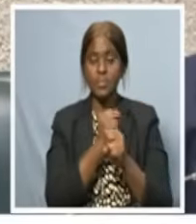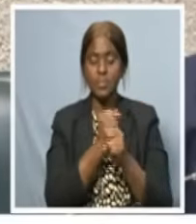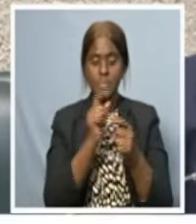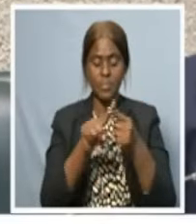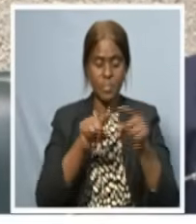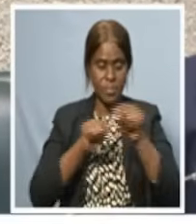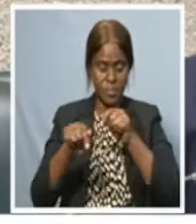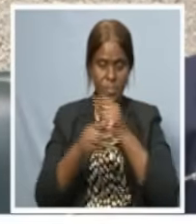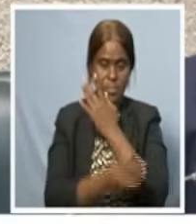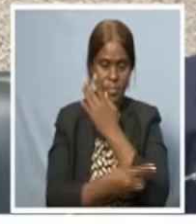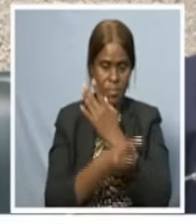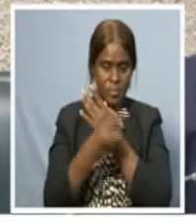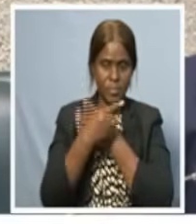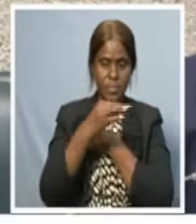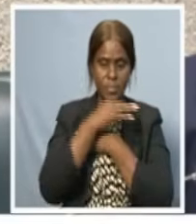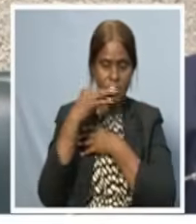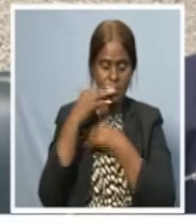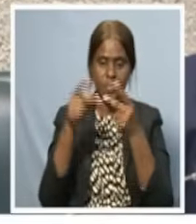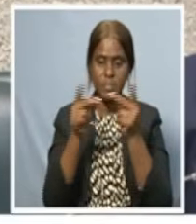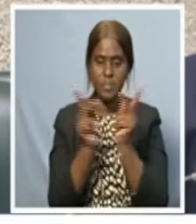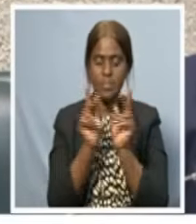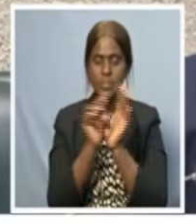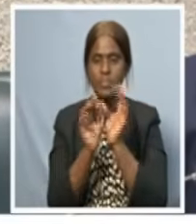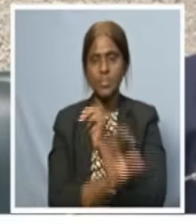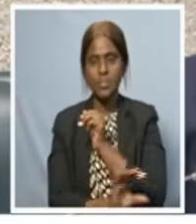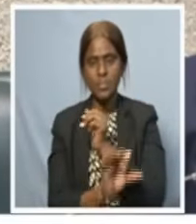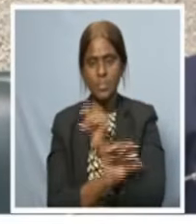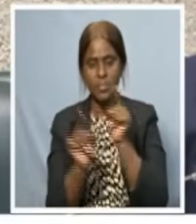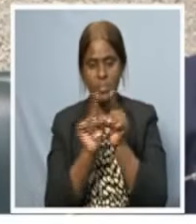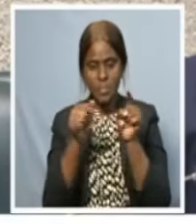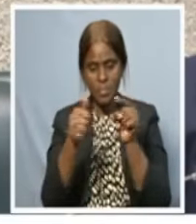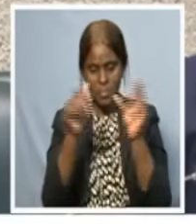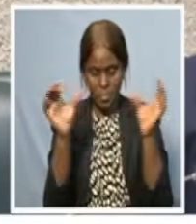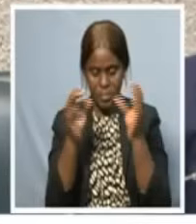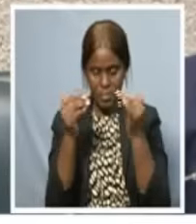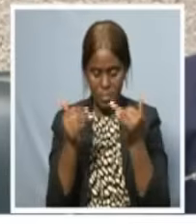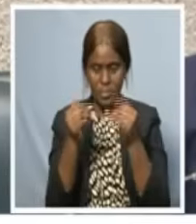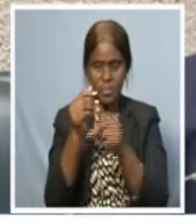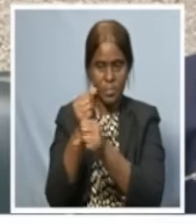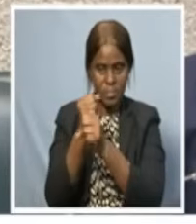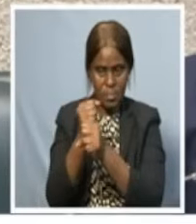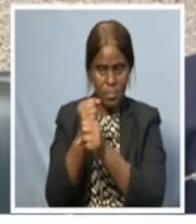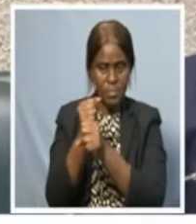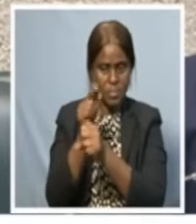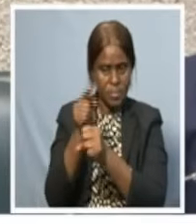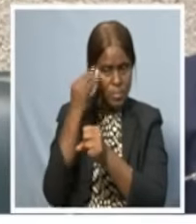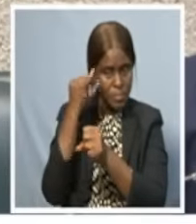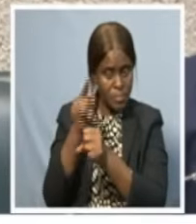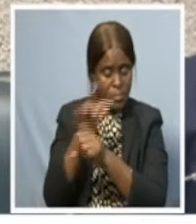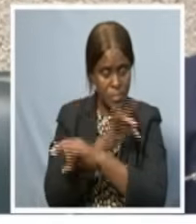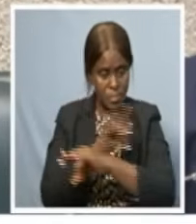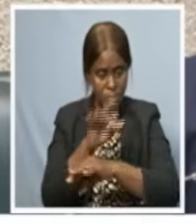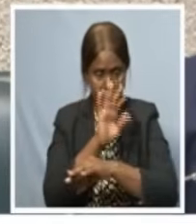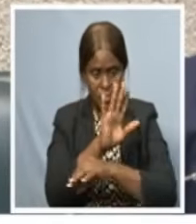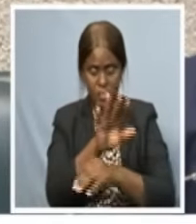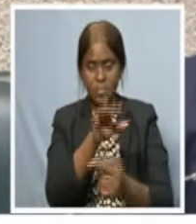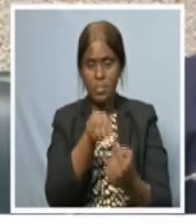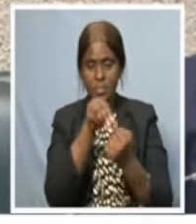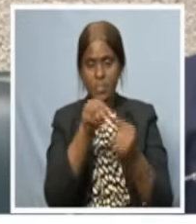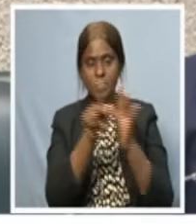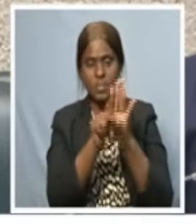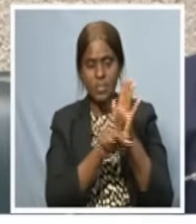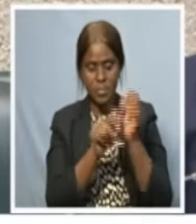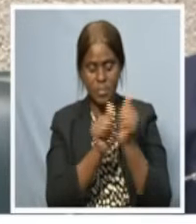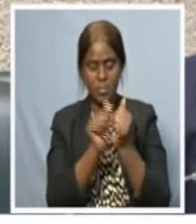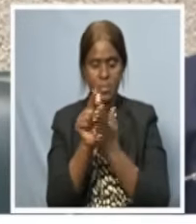to govern the development of farm blocks in the country, the committee now holds the view that the absence of a specific